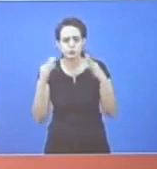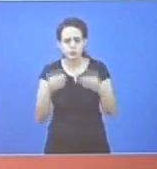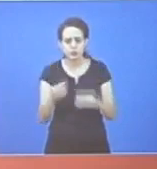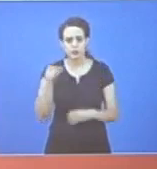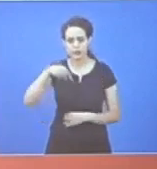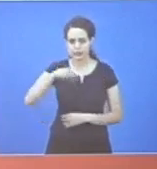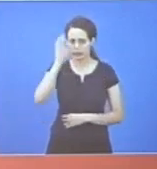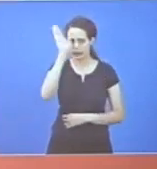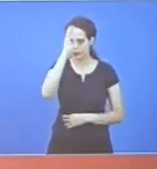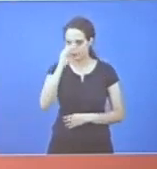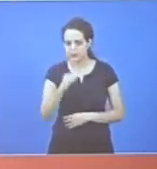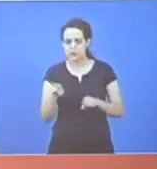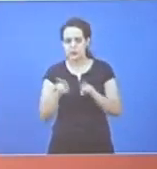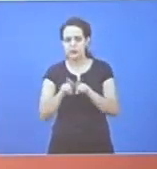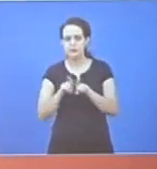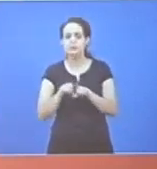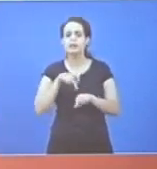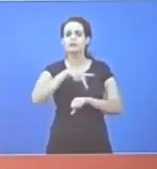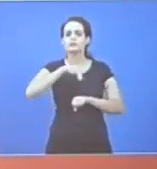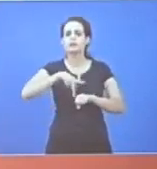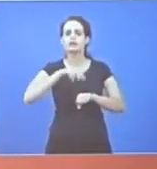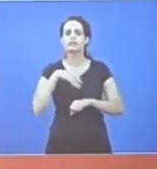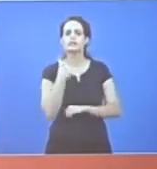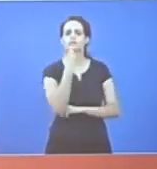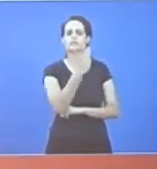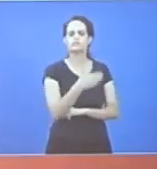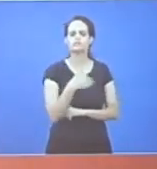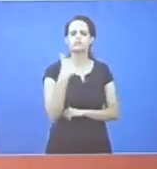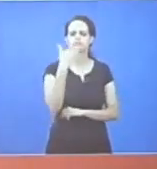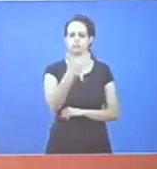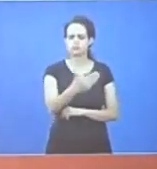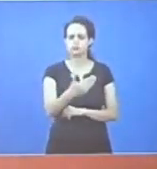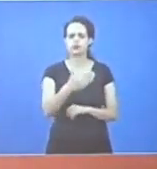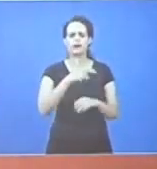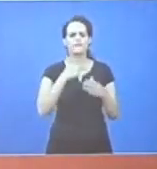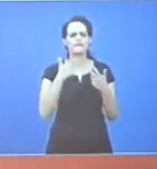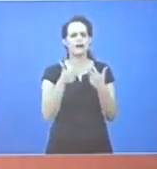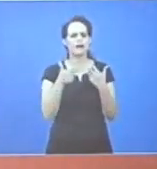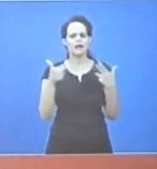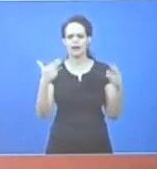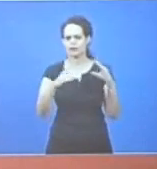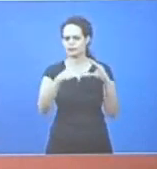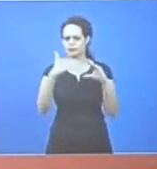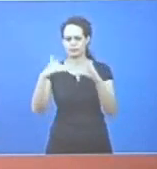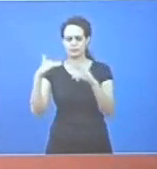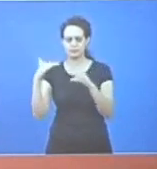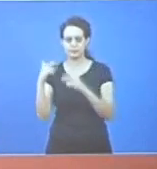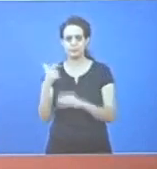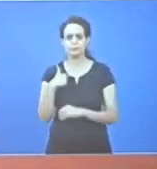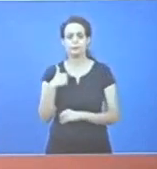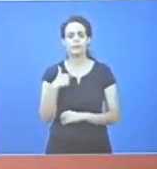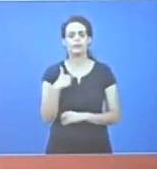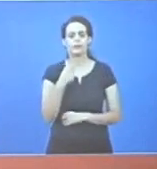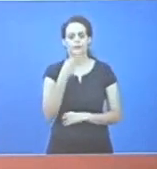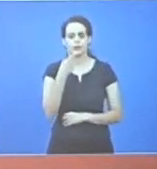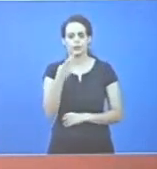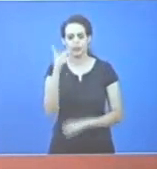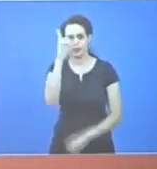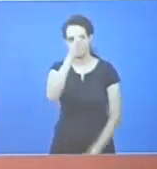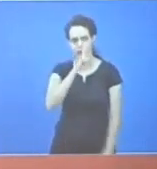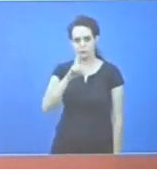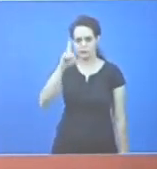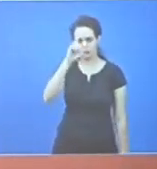contributions from Brazil and the work abroad. Last Sunday, I mentioned about the